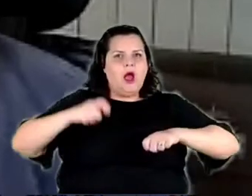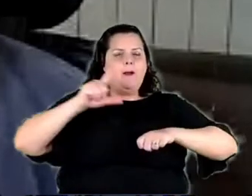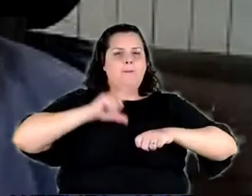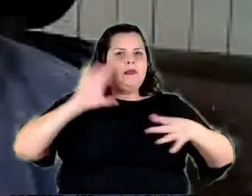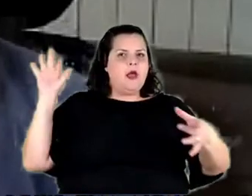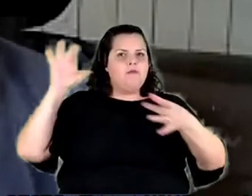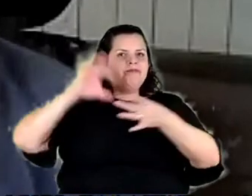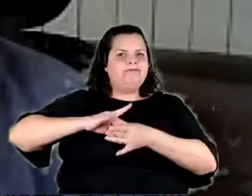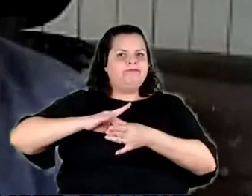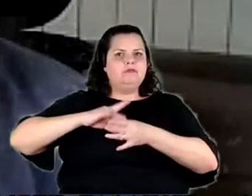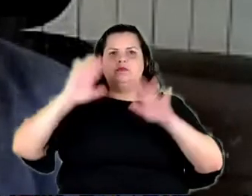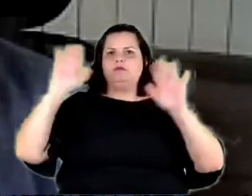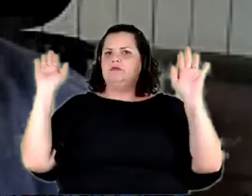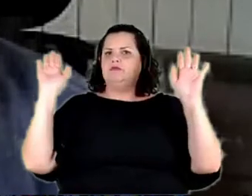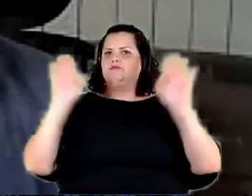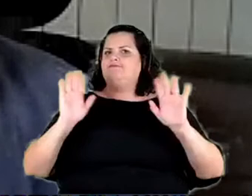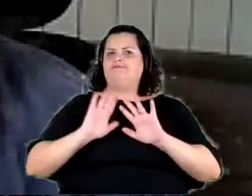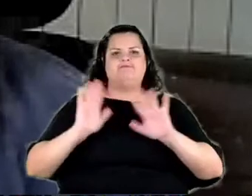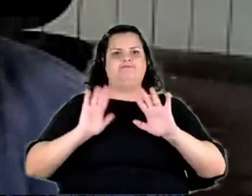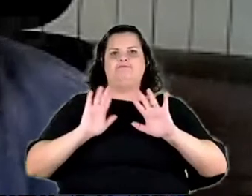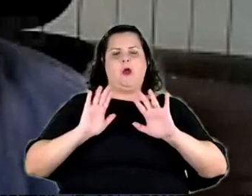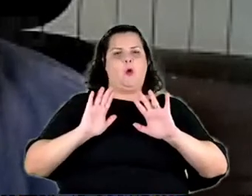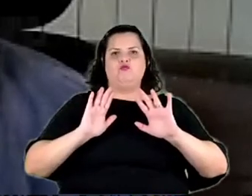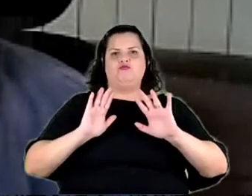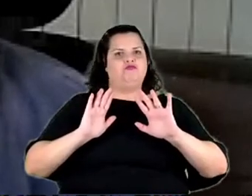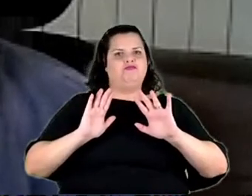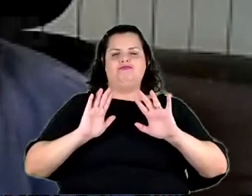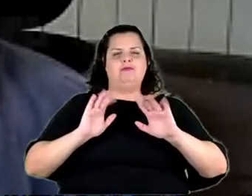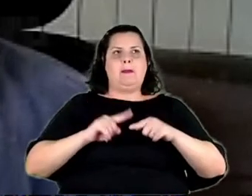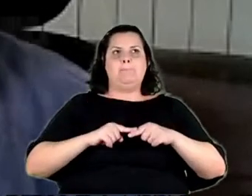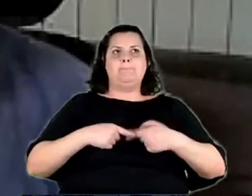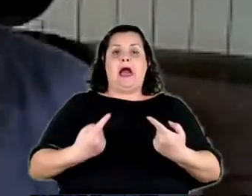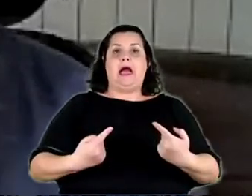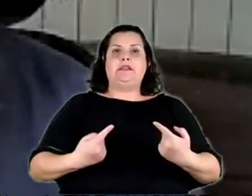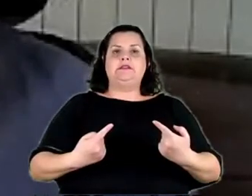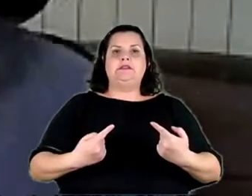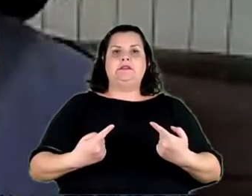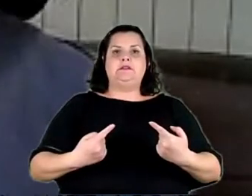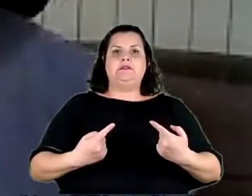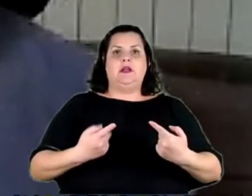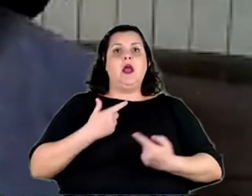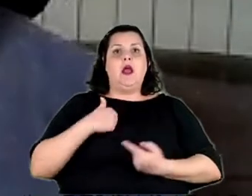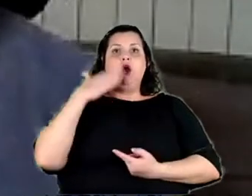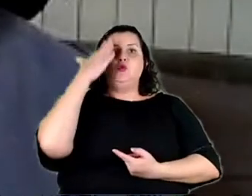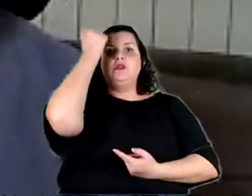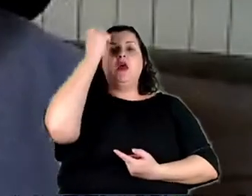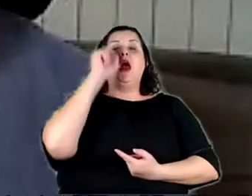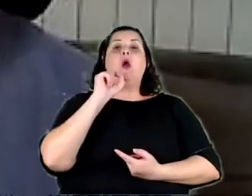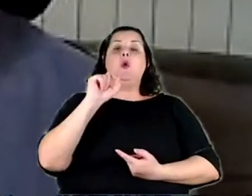I have to own what my side is doing. I have to take responsibility for it. And so that's what this